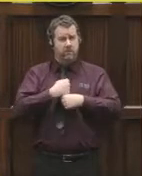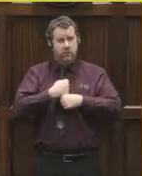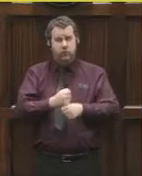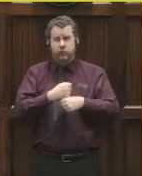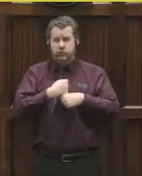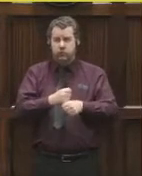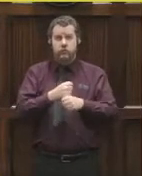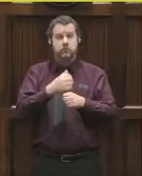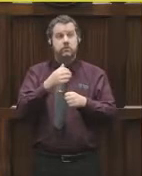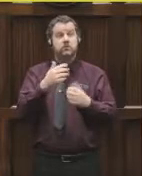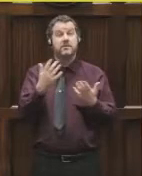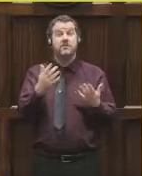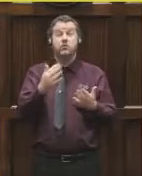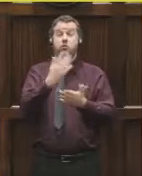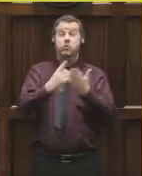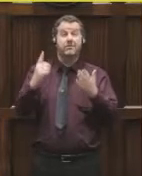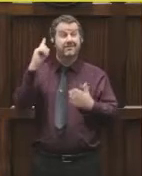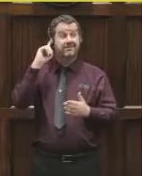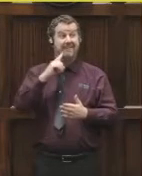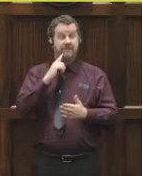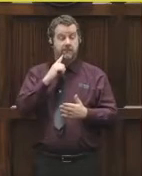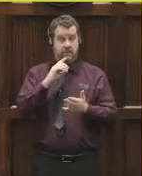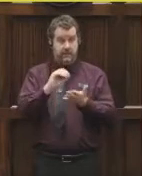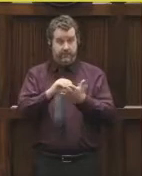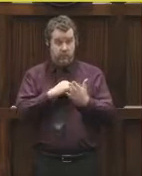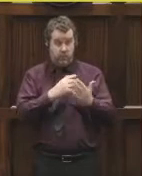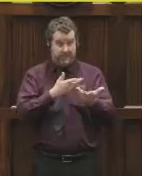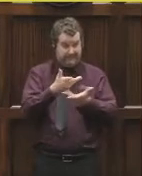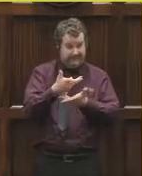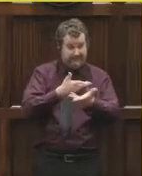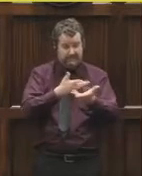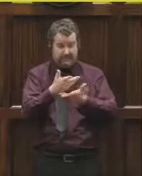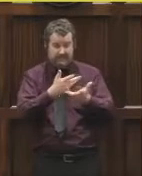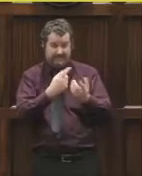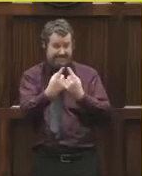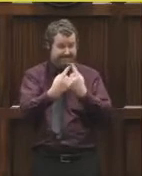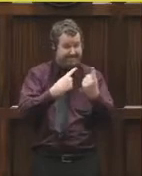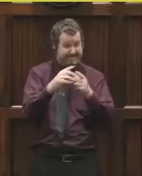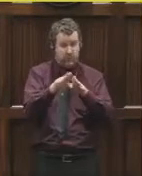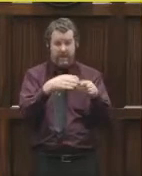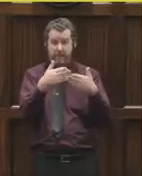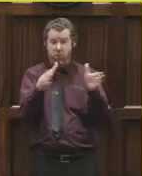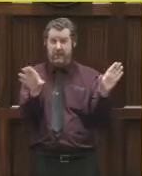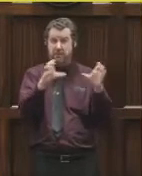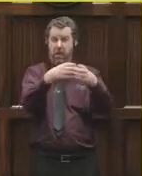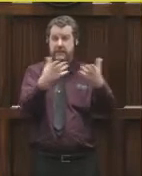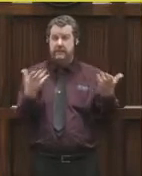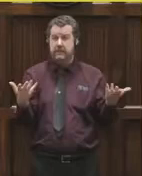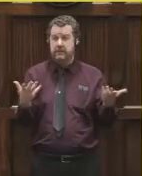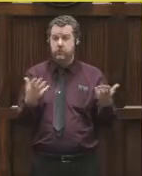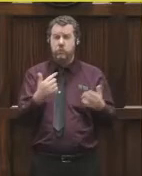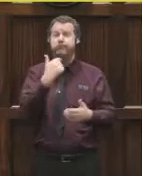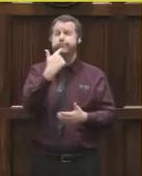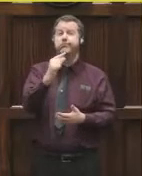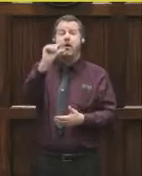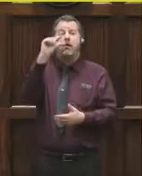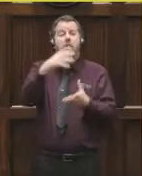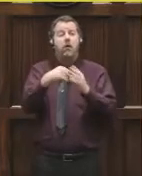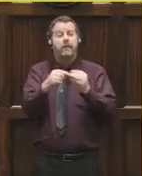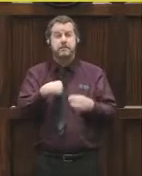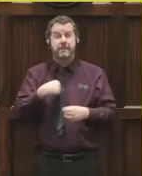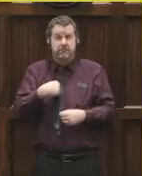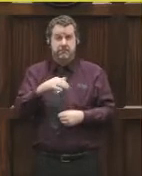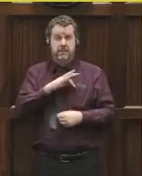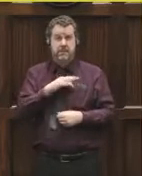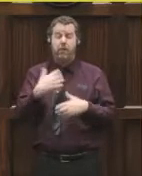it must be for a person who is deaf to have to engage with a public body. simple acts of daily life that I take for granted, such